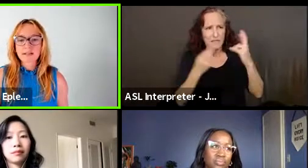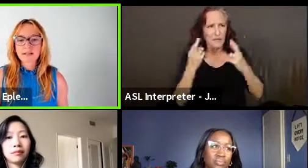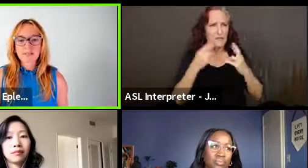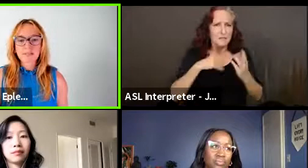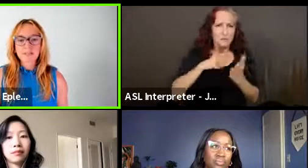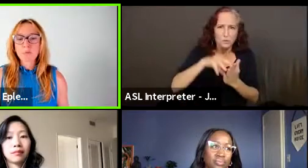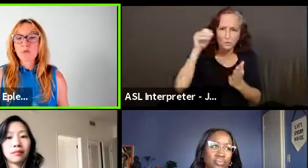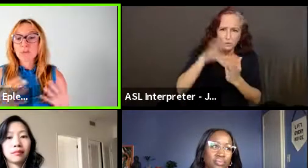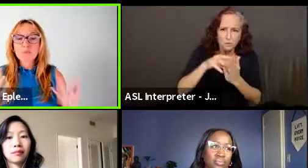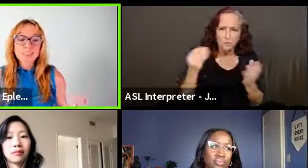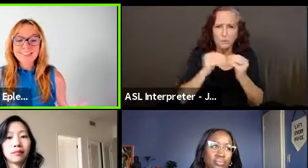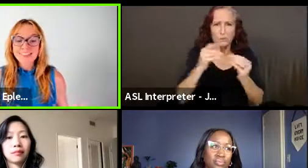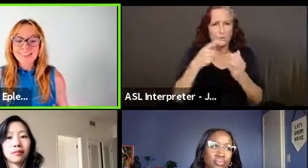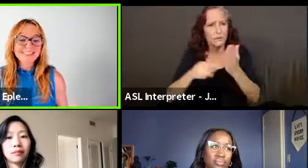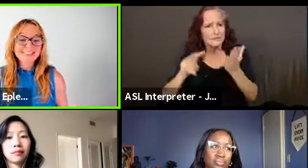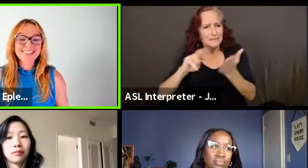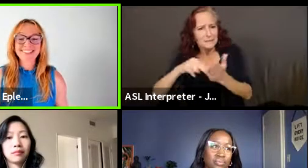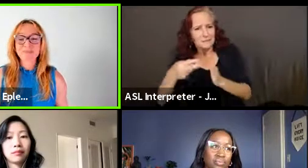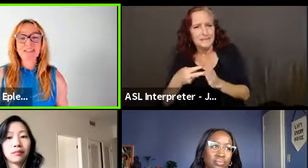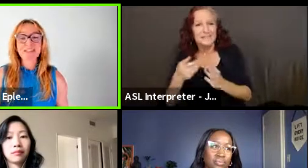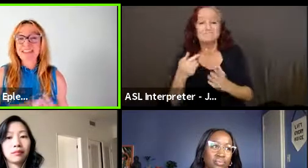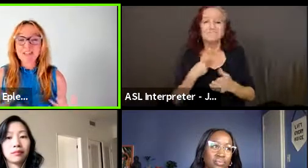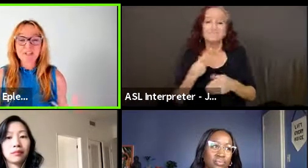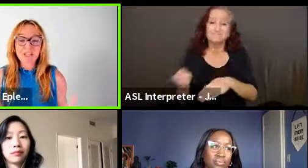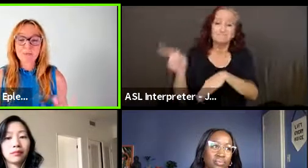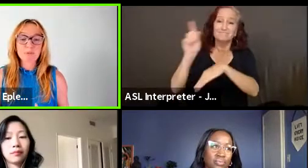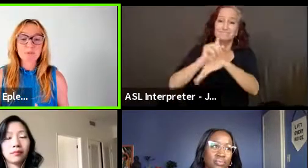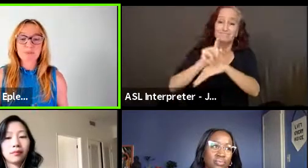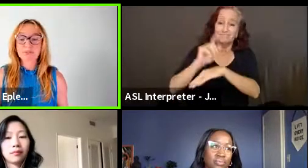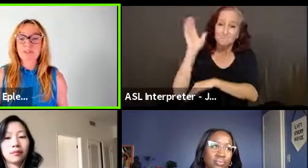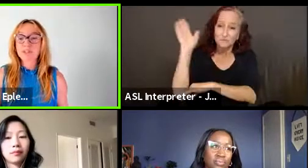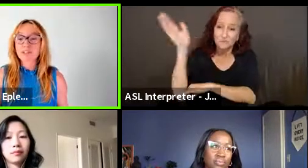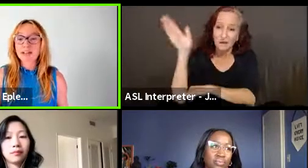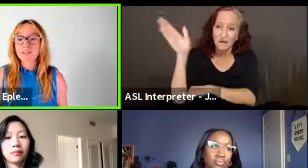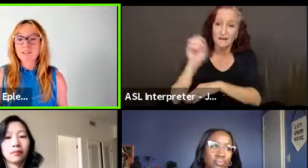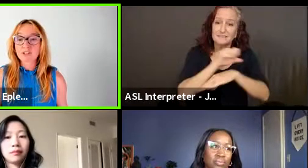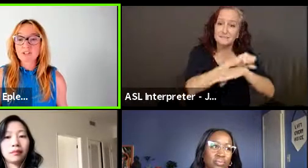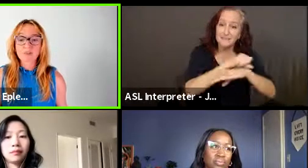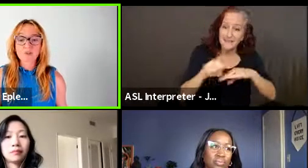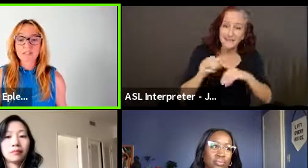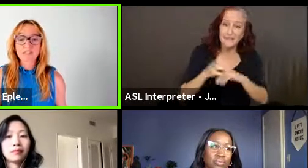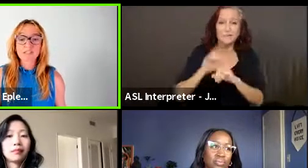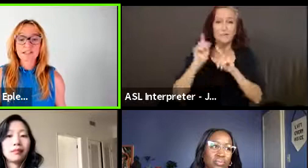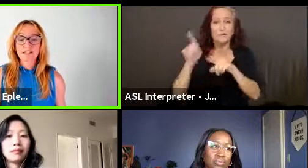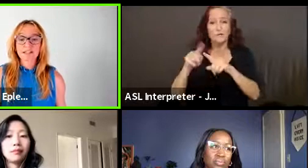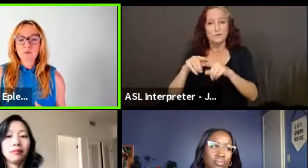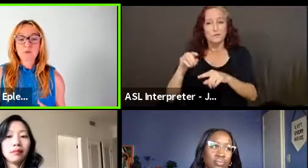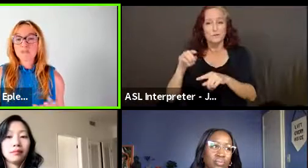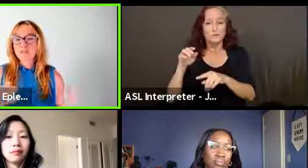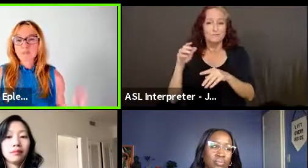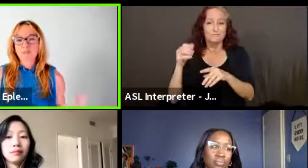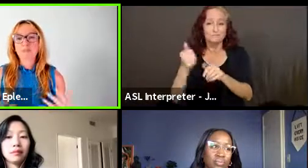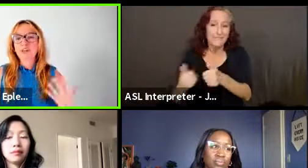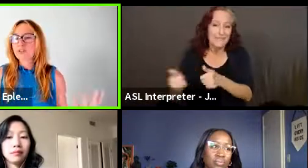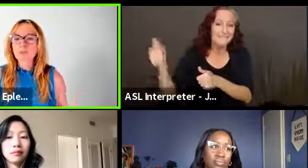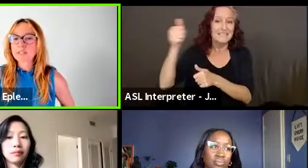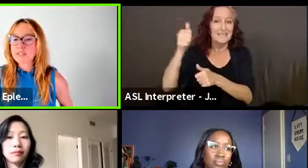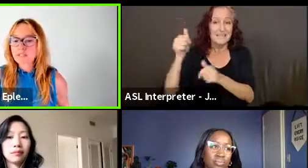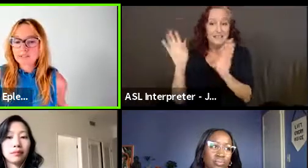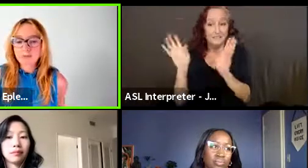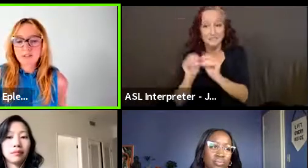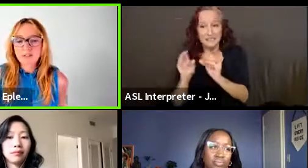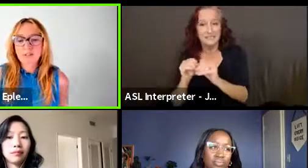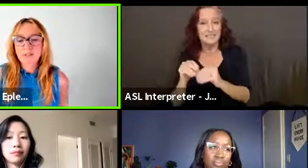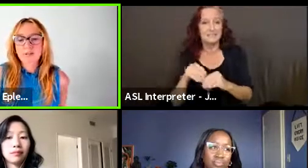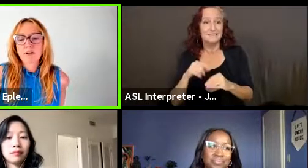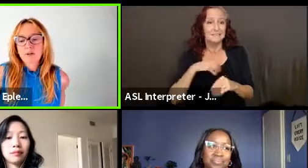and spoken on many stages, many executive tables, teaching allyship globally, and worked with several hundred companies